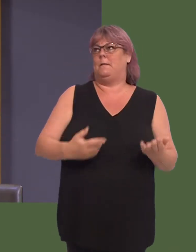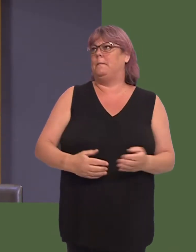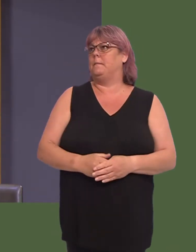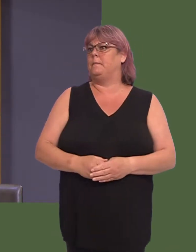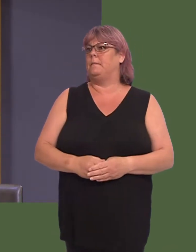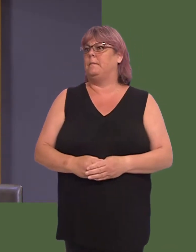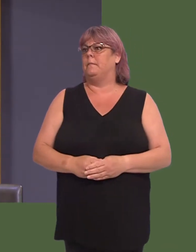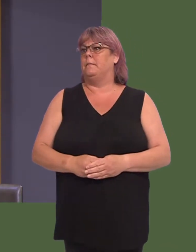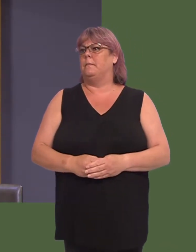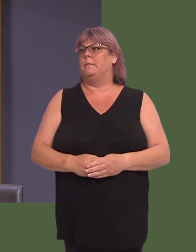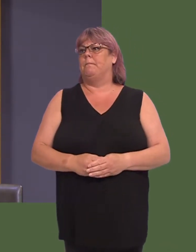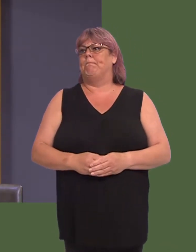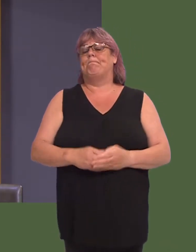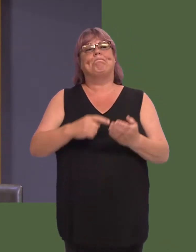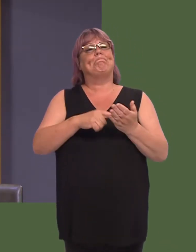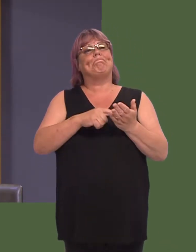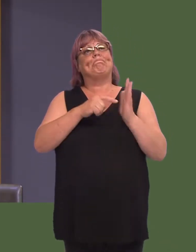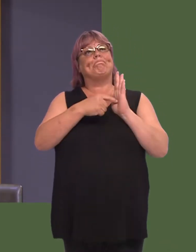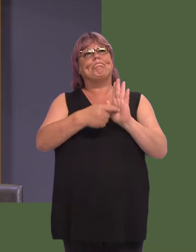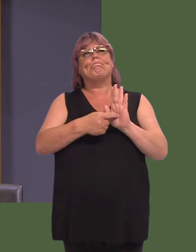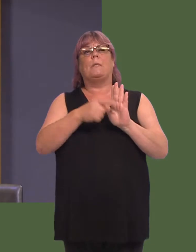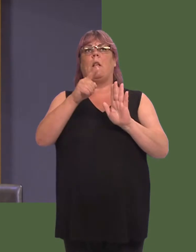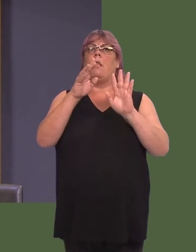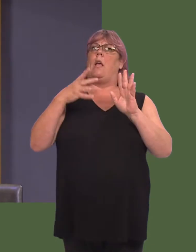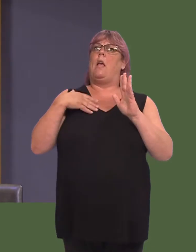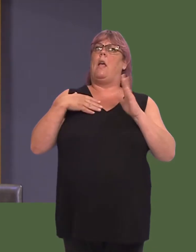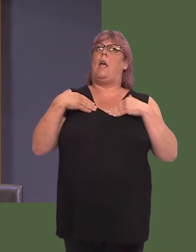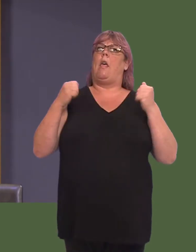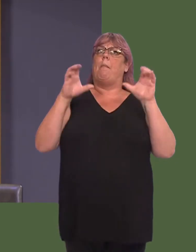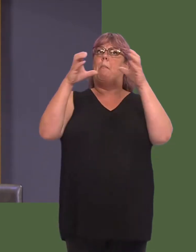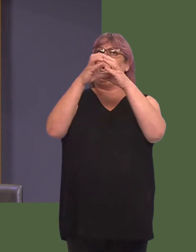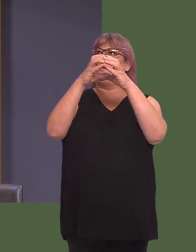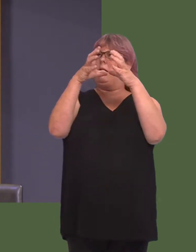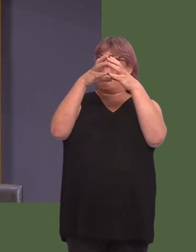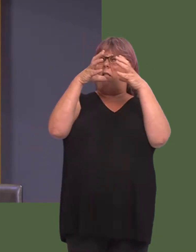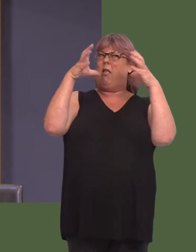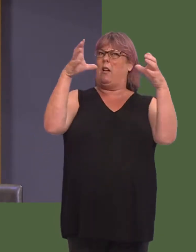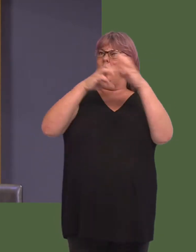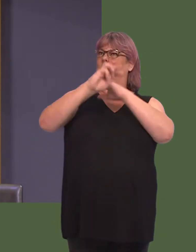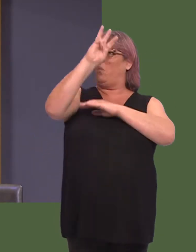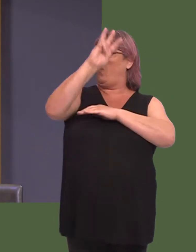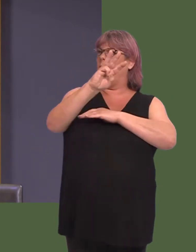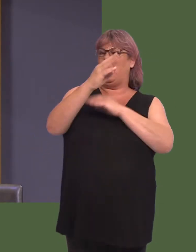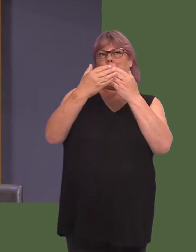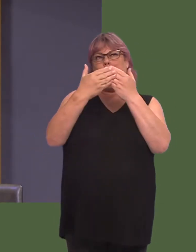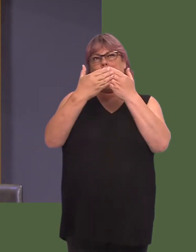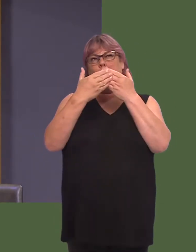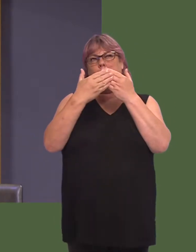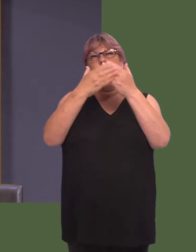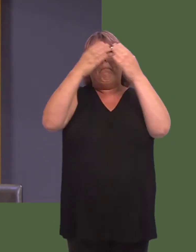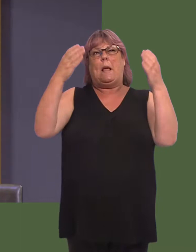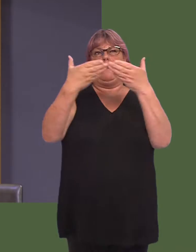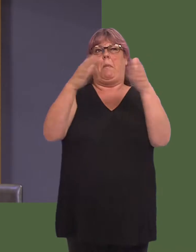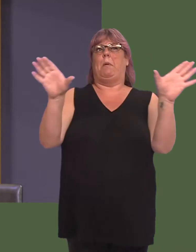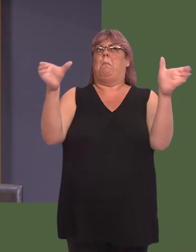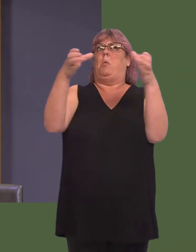recently, and it is a beast of a health board, certainly the largest health board we have in Wales and perhaps the biggest public